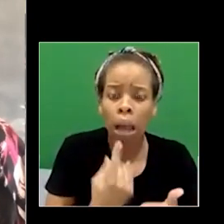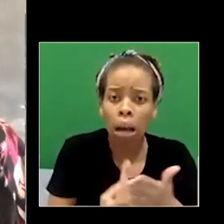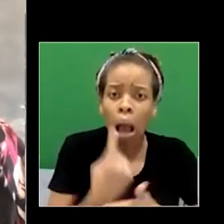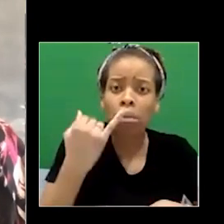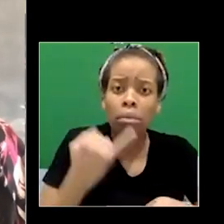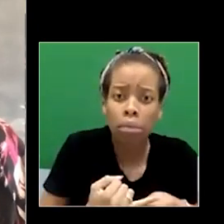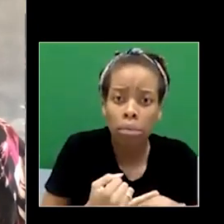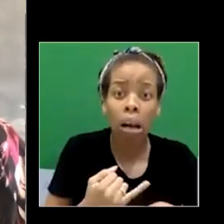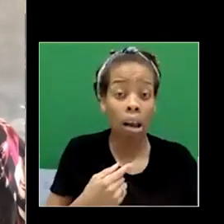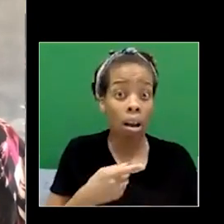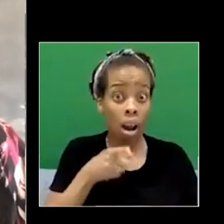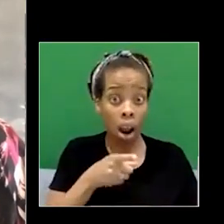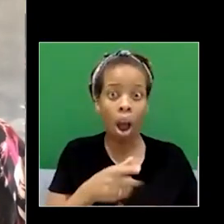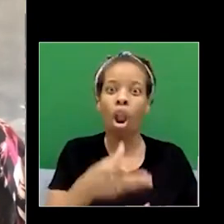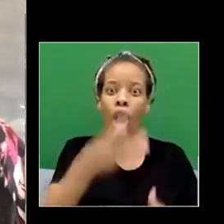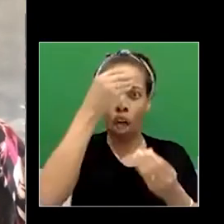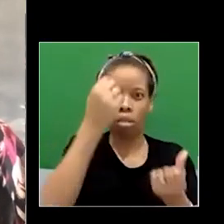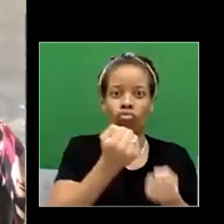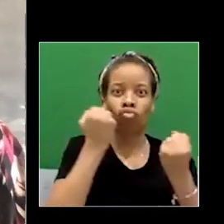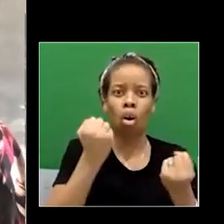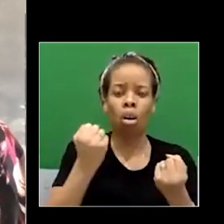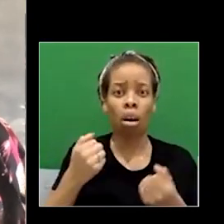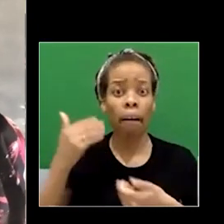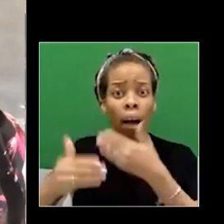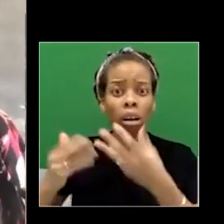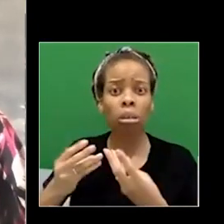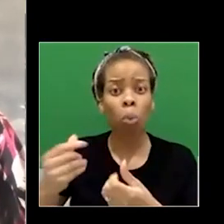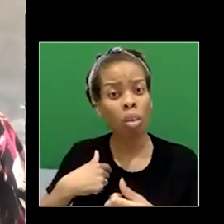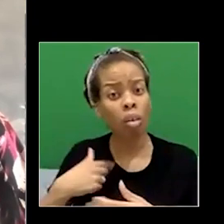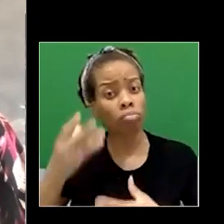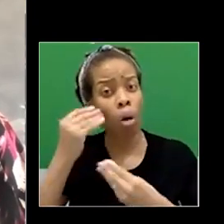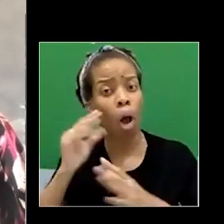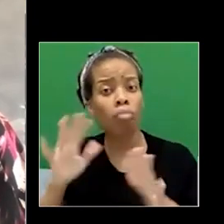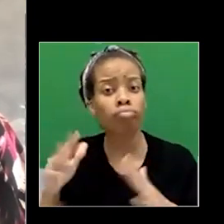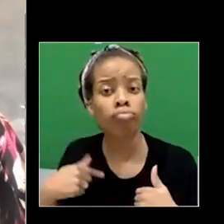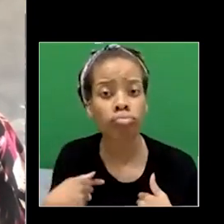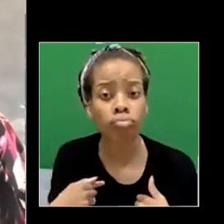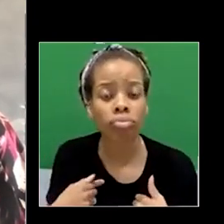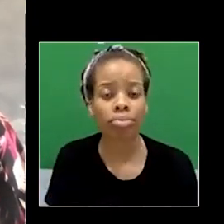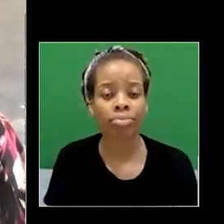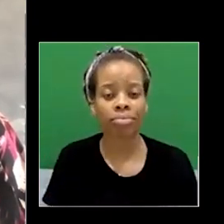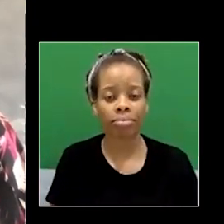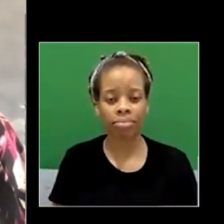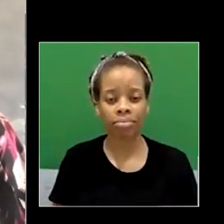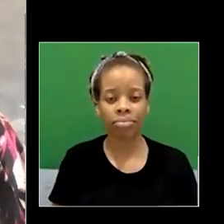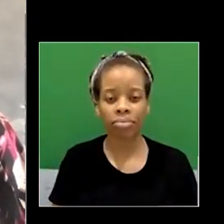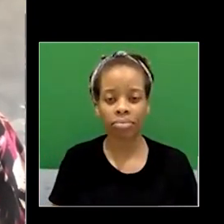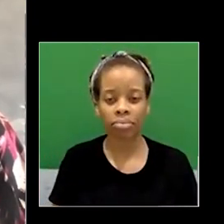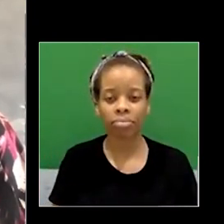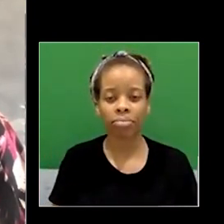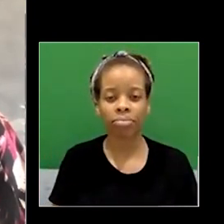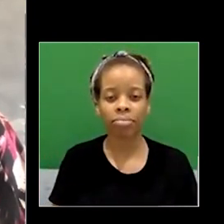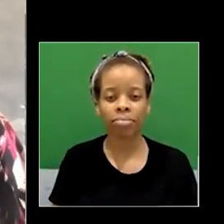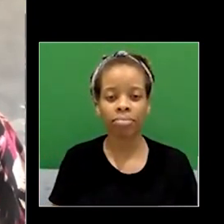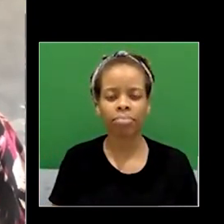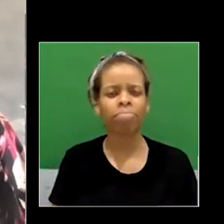think have sort of gone right. So I hope that answers the question at least partly. It's great. I just want to push you on